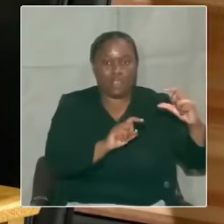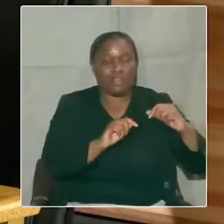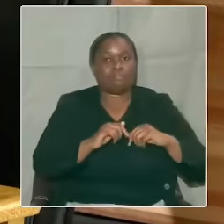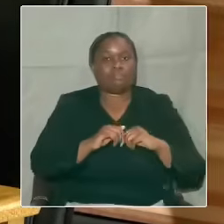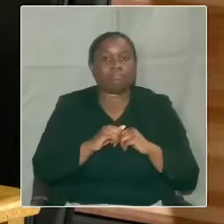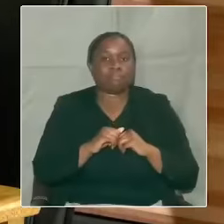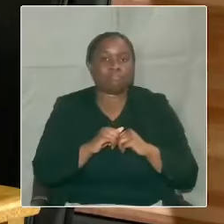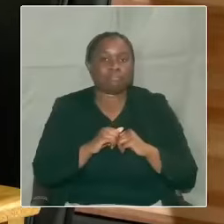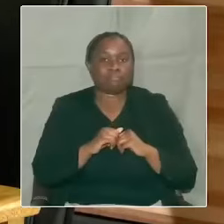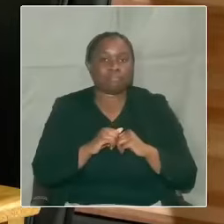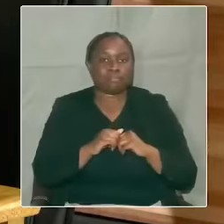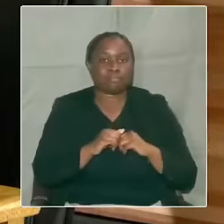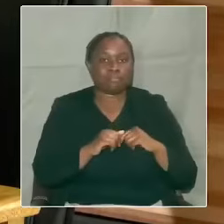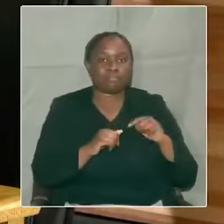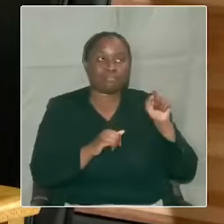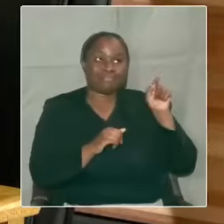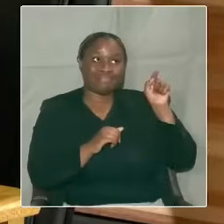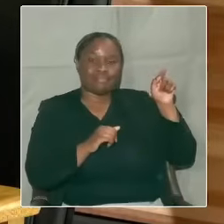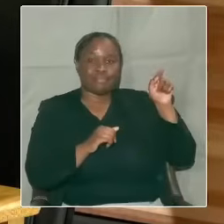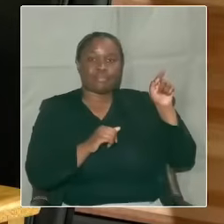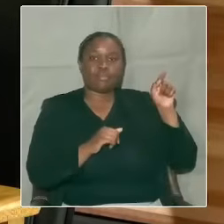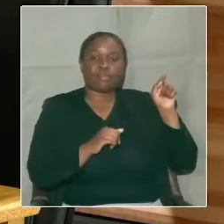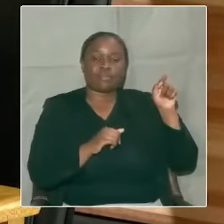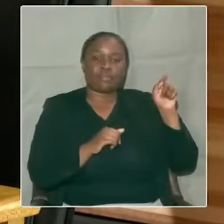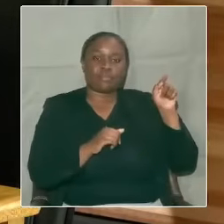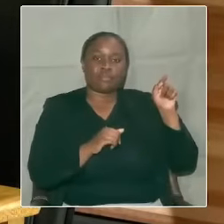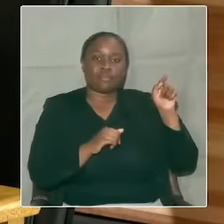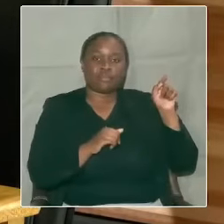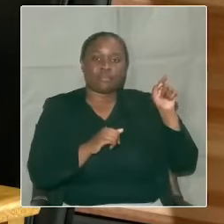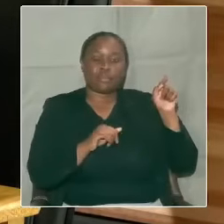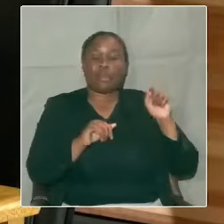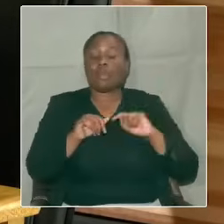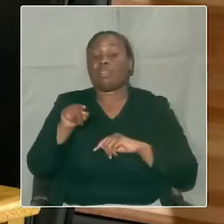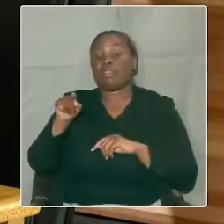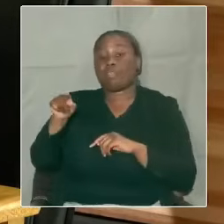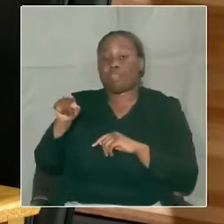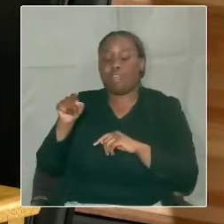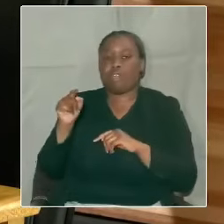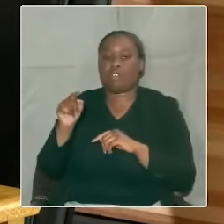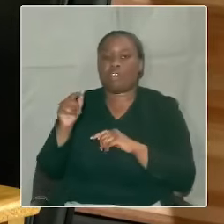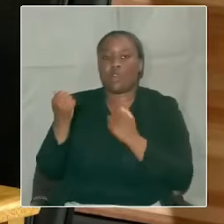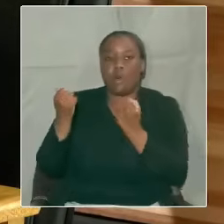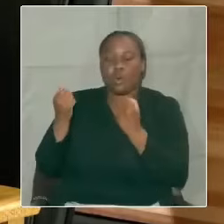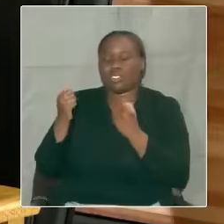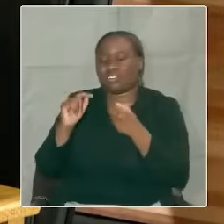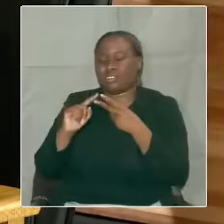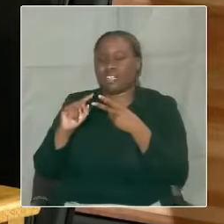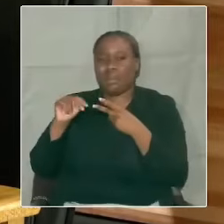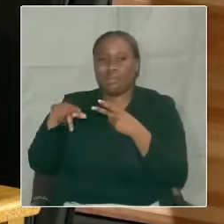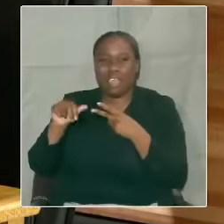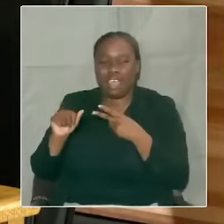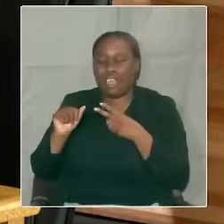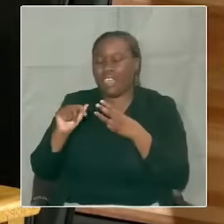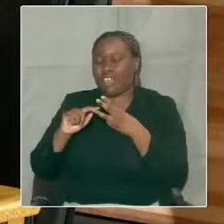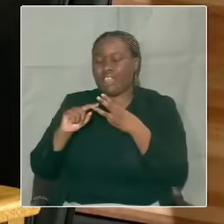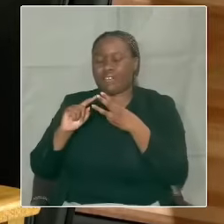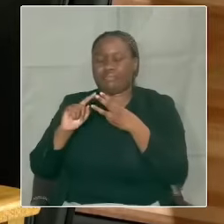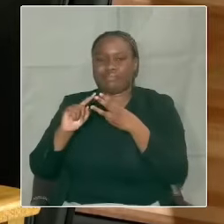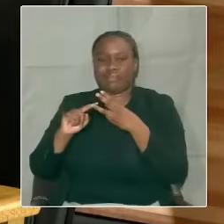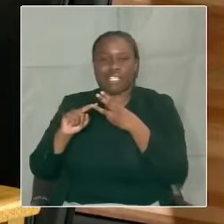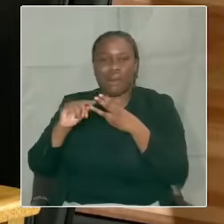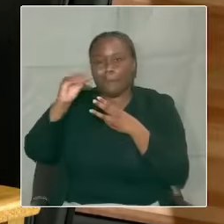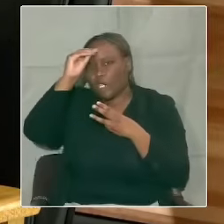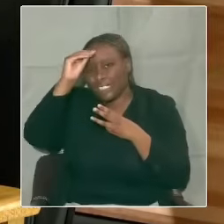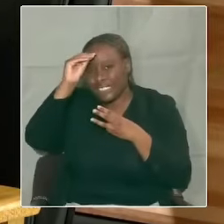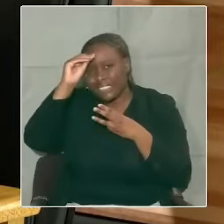that guides the South African criminal justice system. If I can request you to